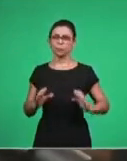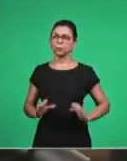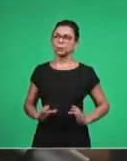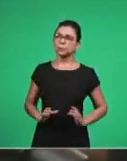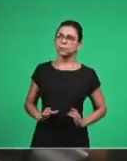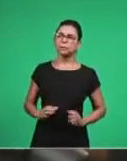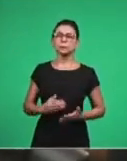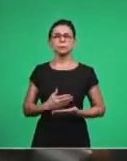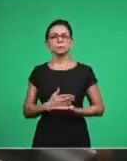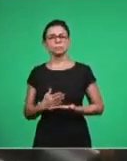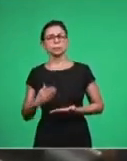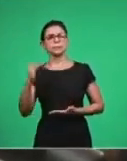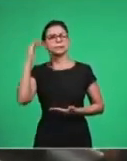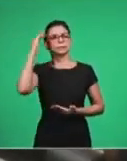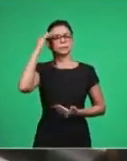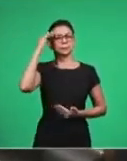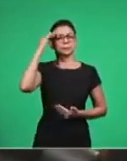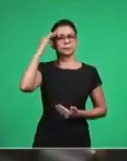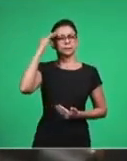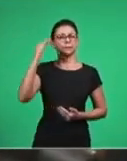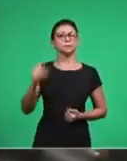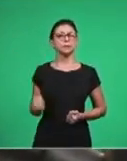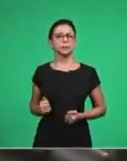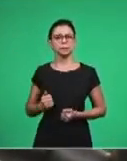posture, it's with